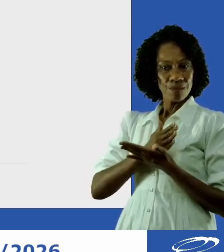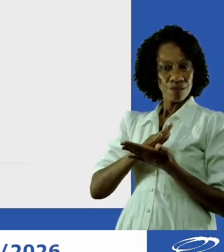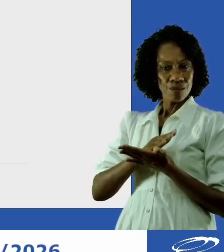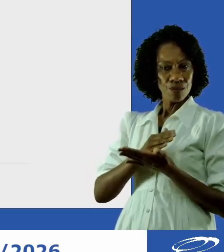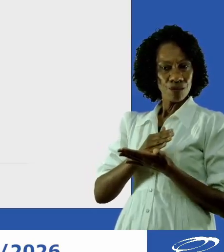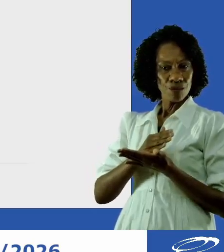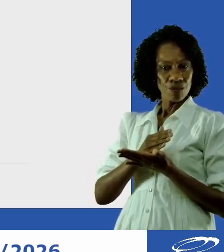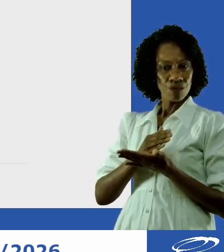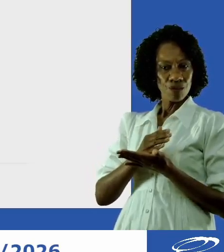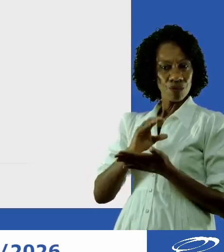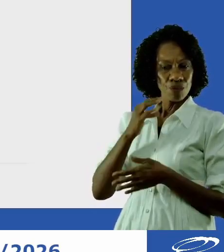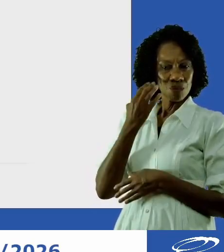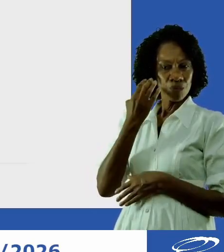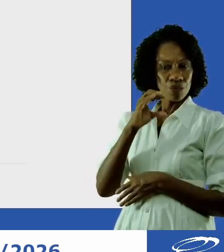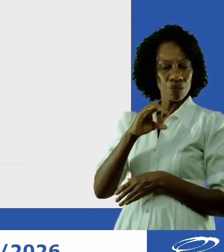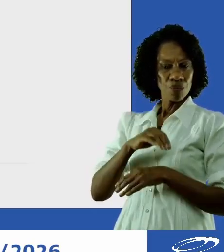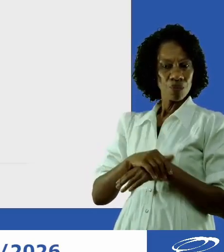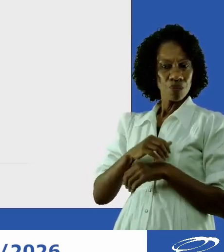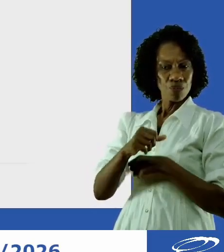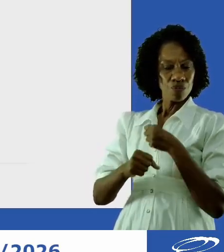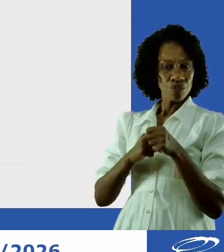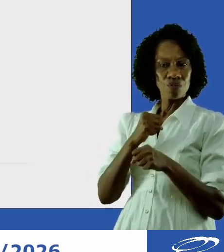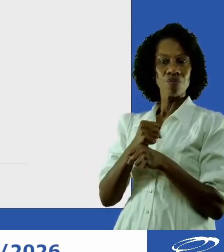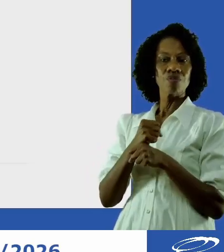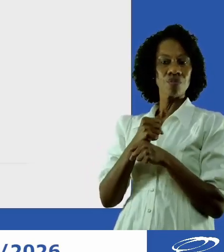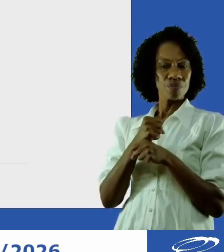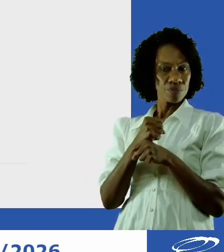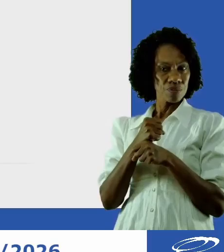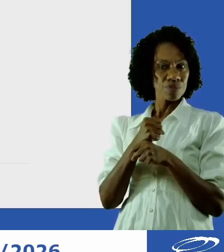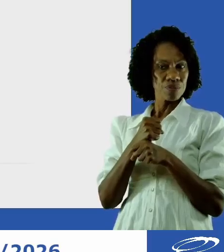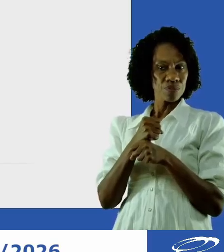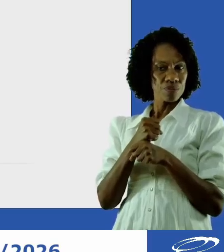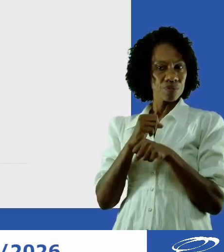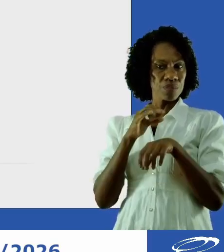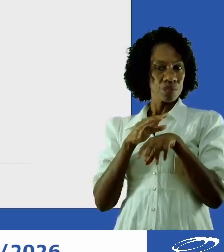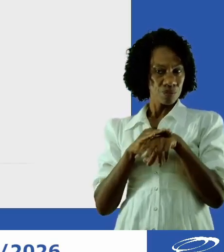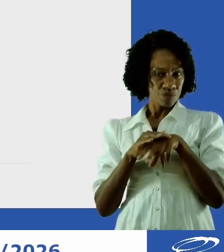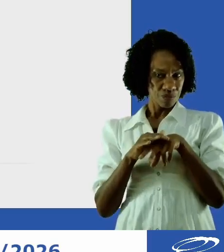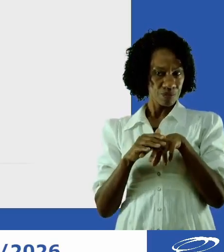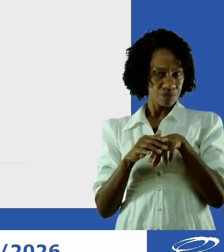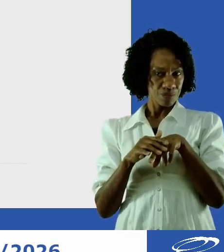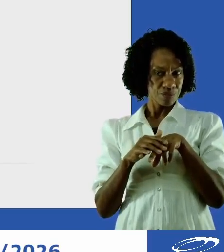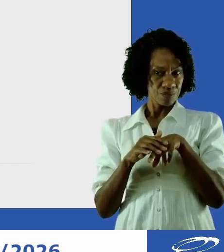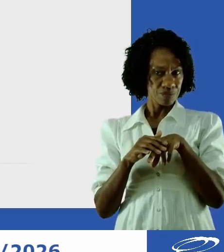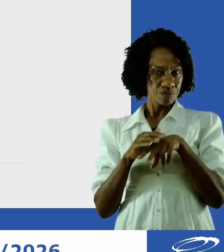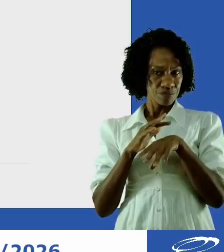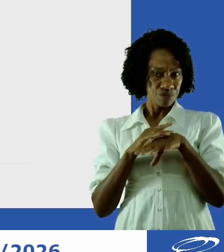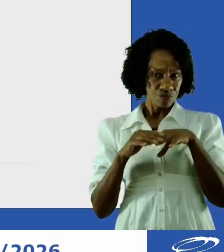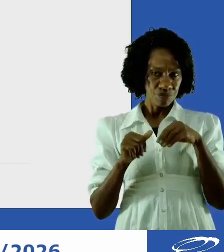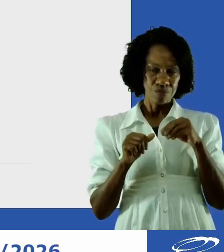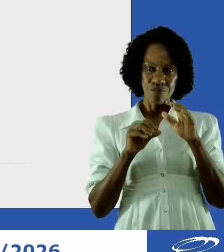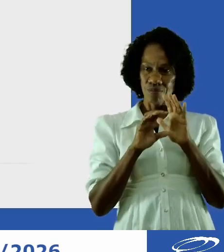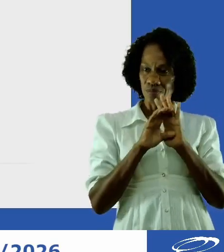year in Clinical Infectious Diseases. Let me start with the conception, because there